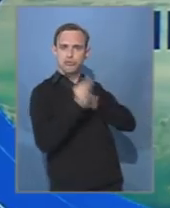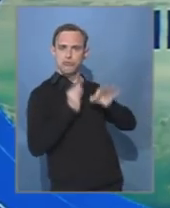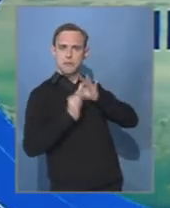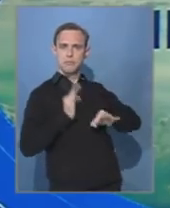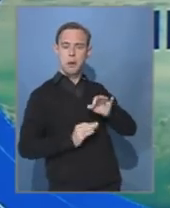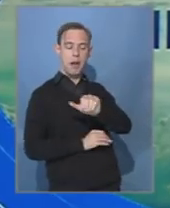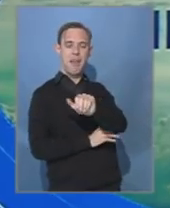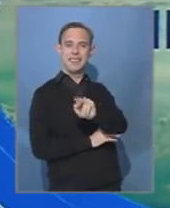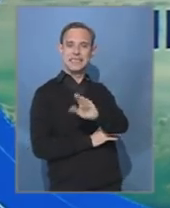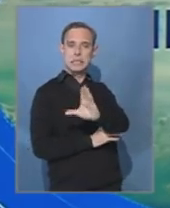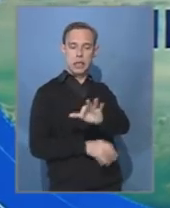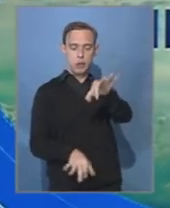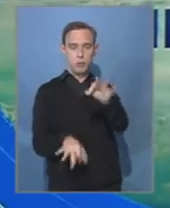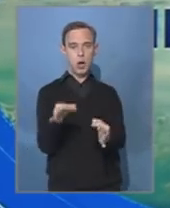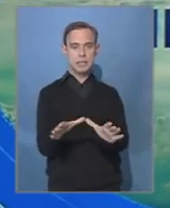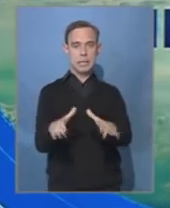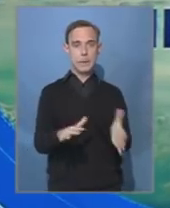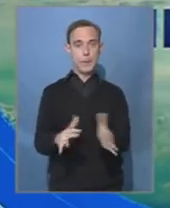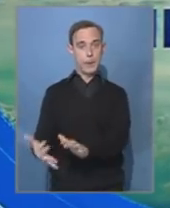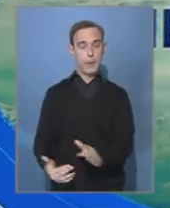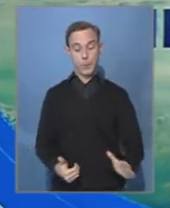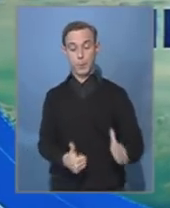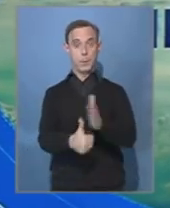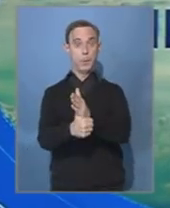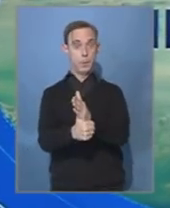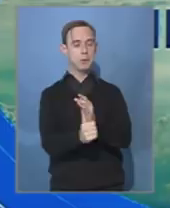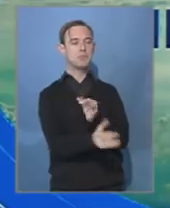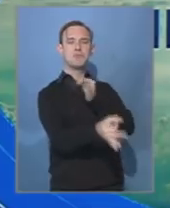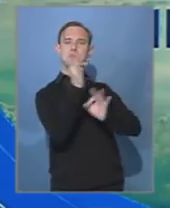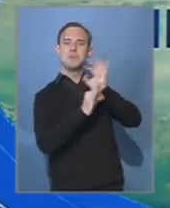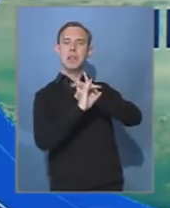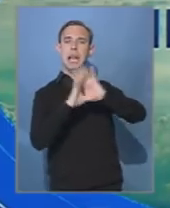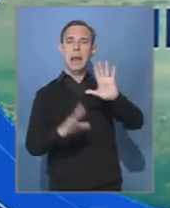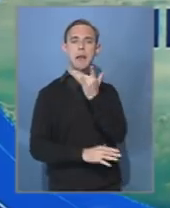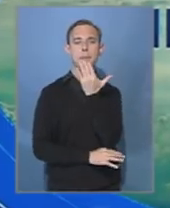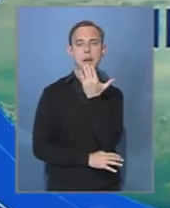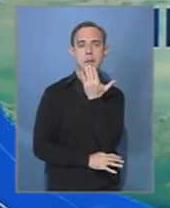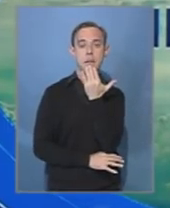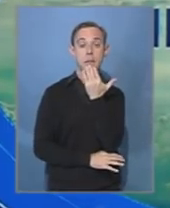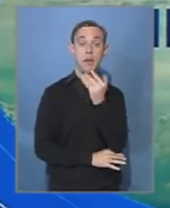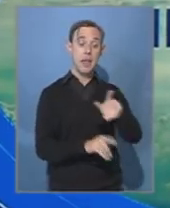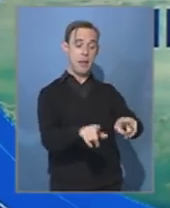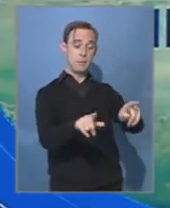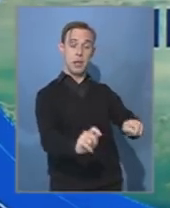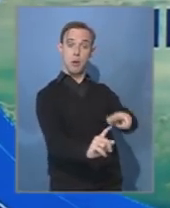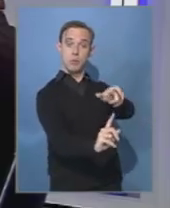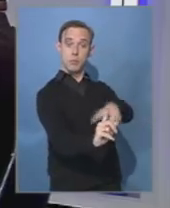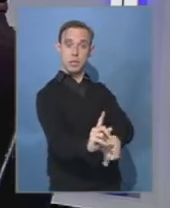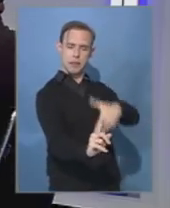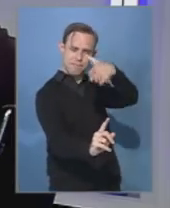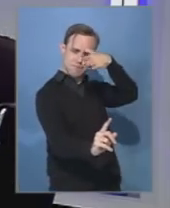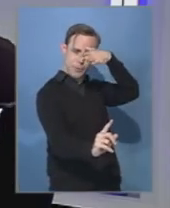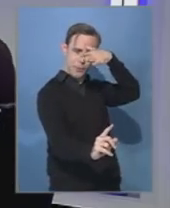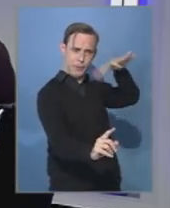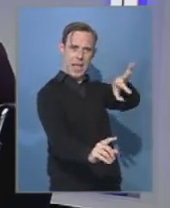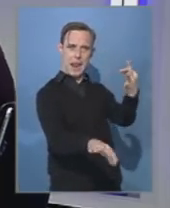playing out this evening. I'm going to turn us to our studios in Cape Town, where we're joined by political analyst Melanie